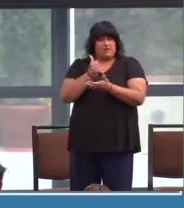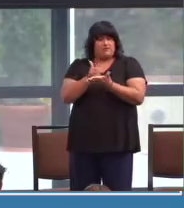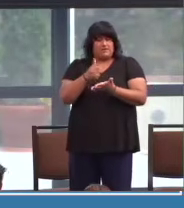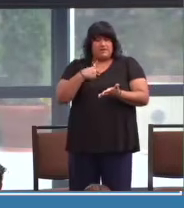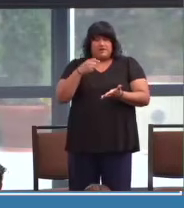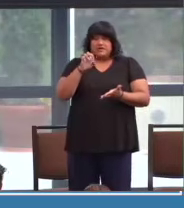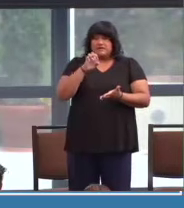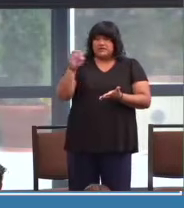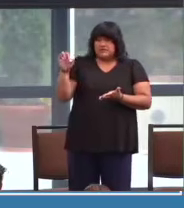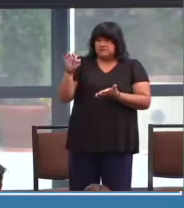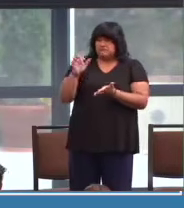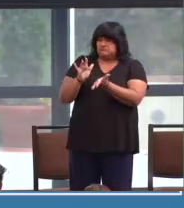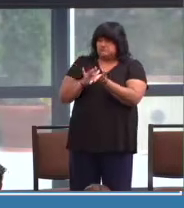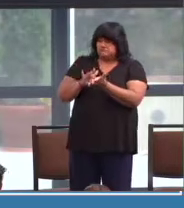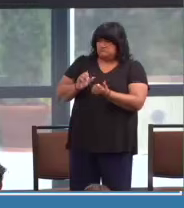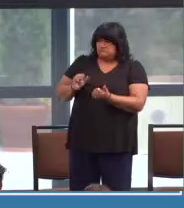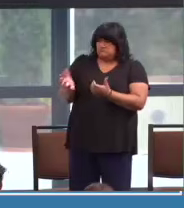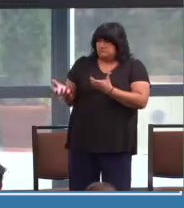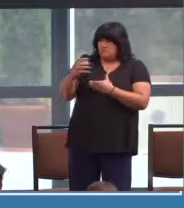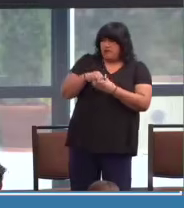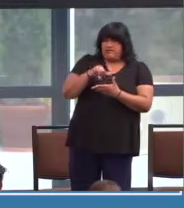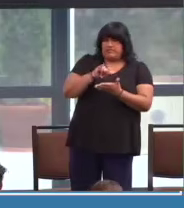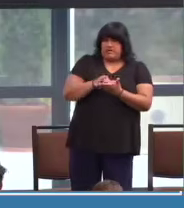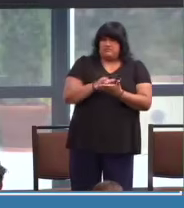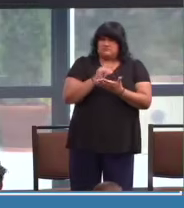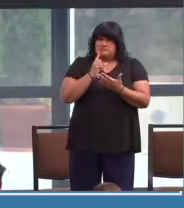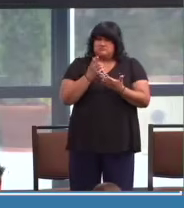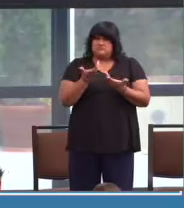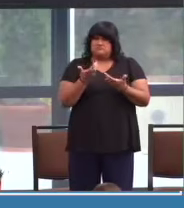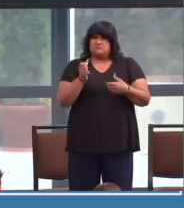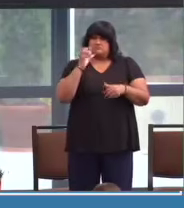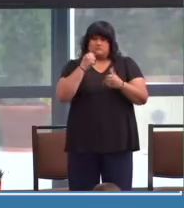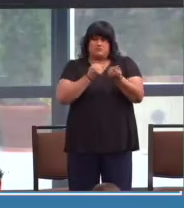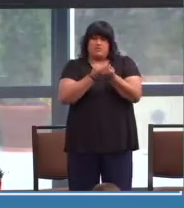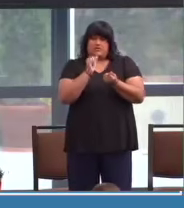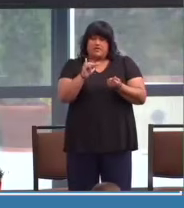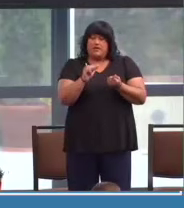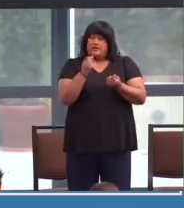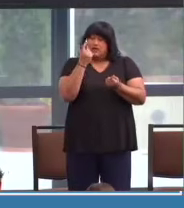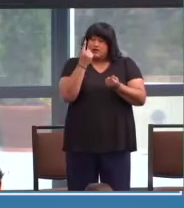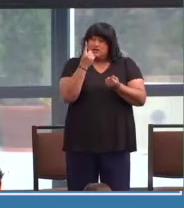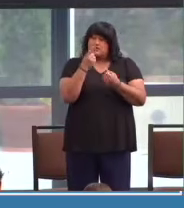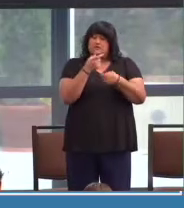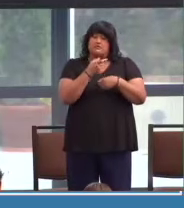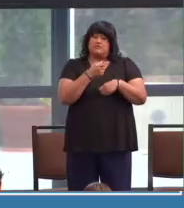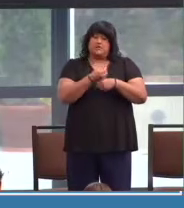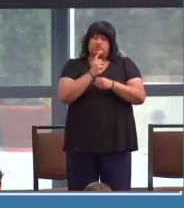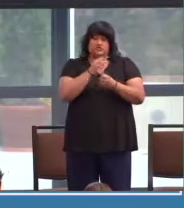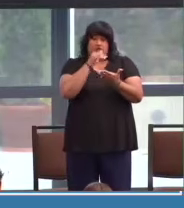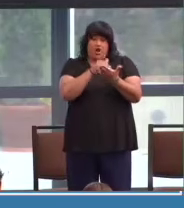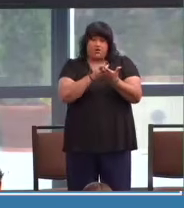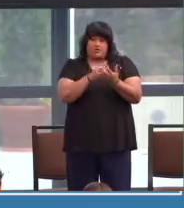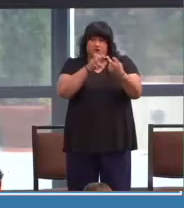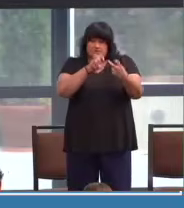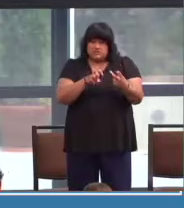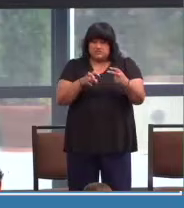or in terms of integrative medicine and these things, as long as you're kind of reviewing what's being done with your rheumatologist and then